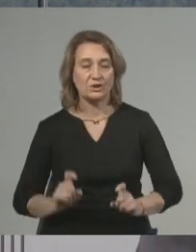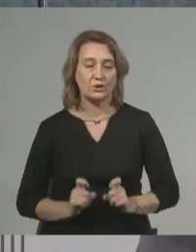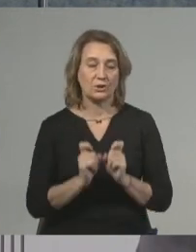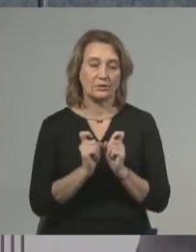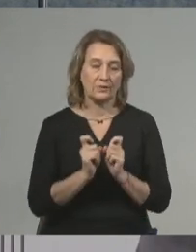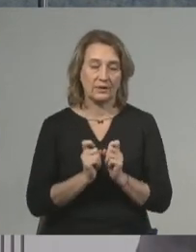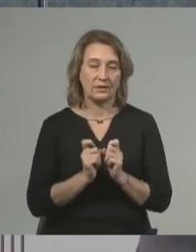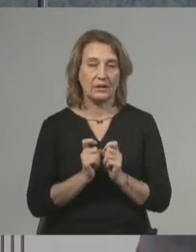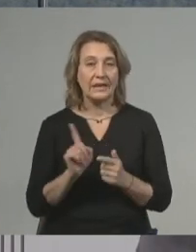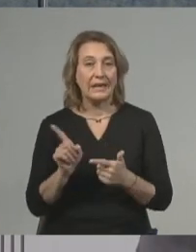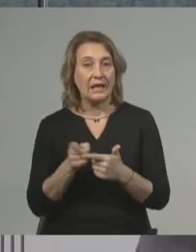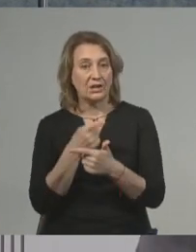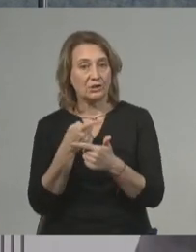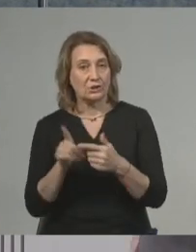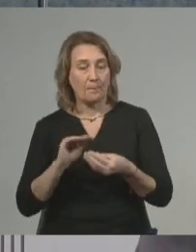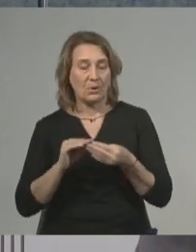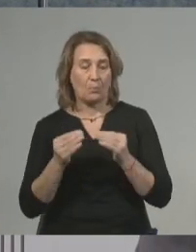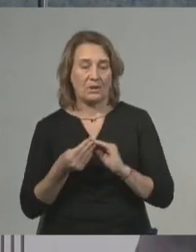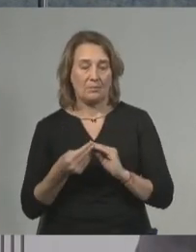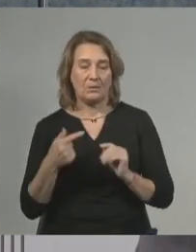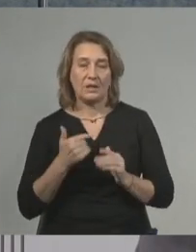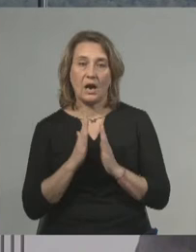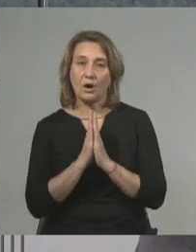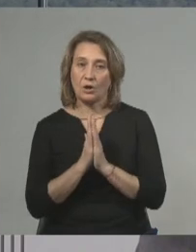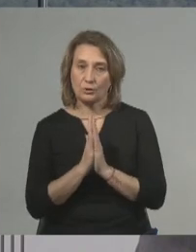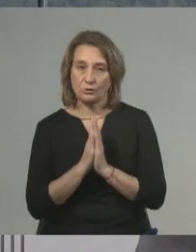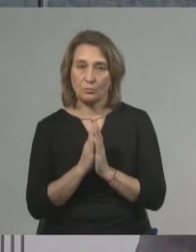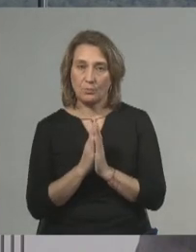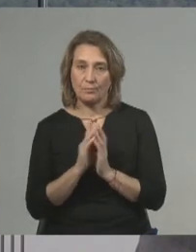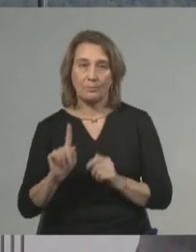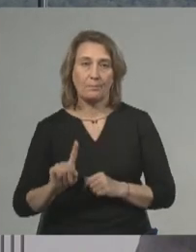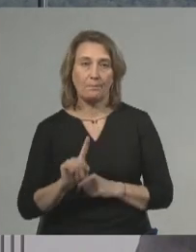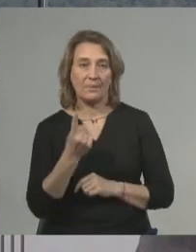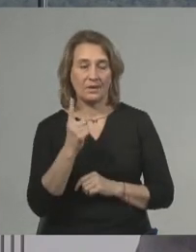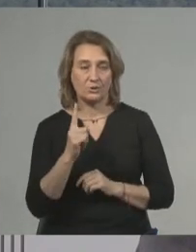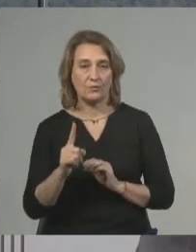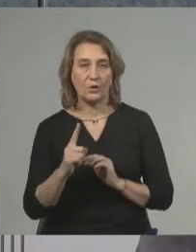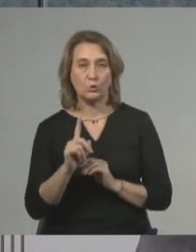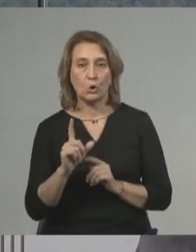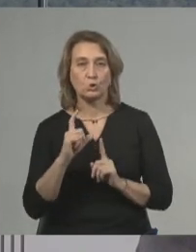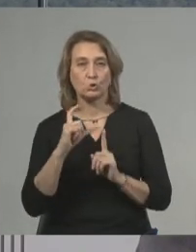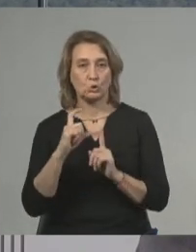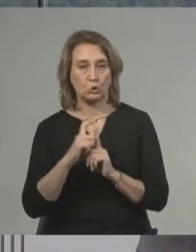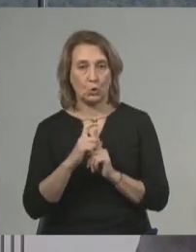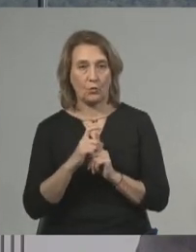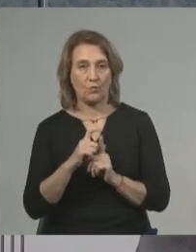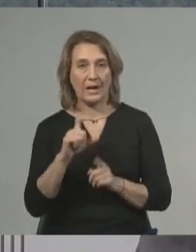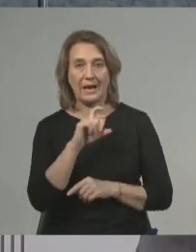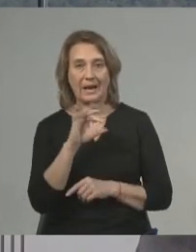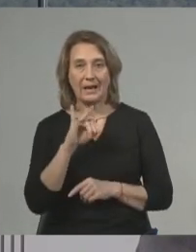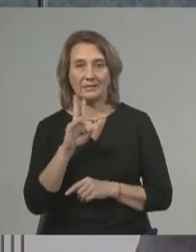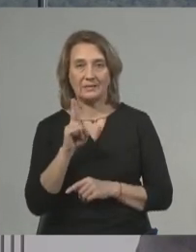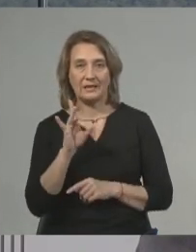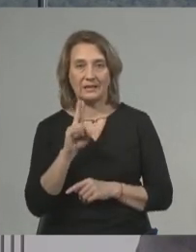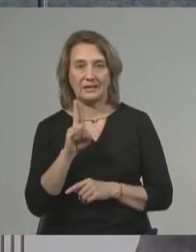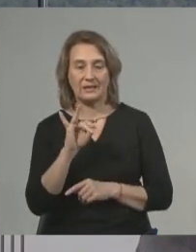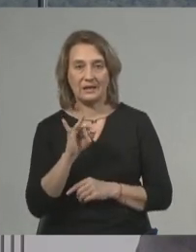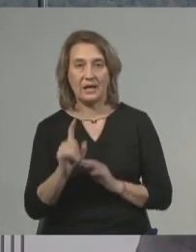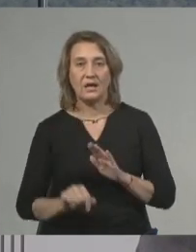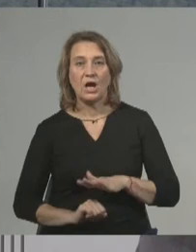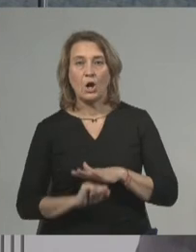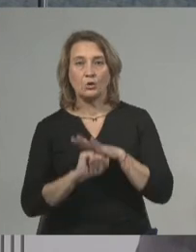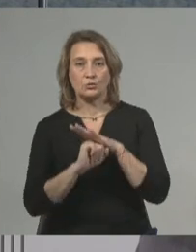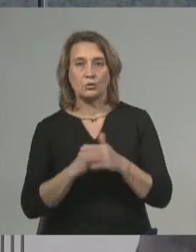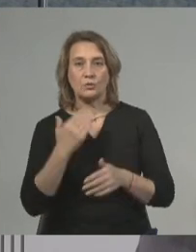ask enrique to start of course with a based on his experience and